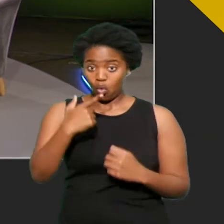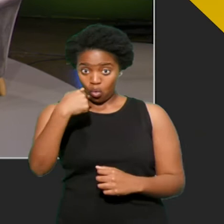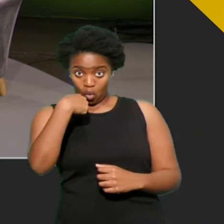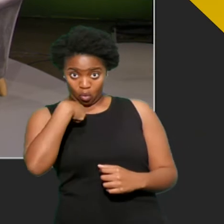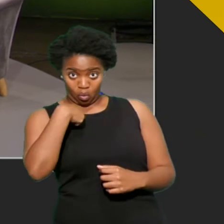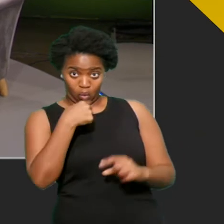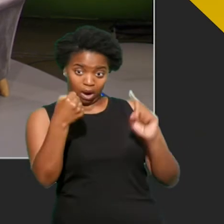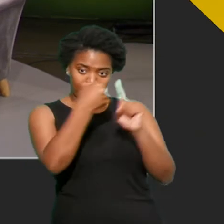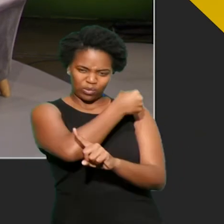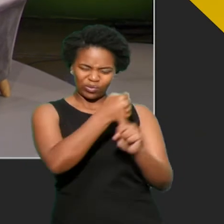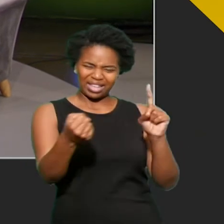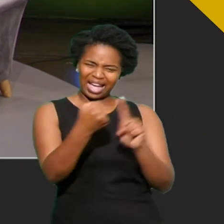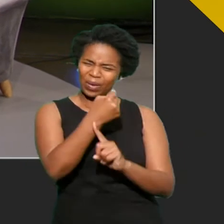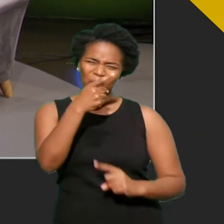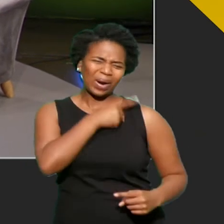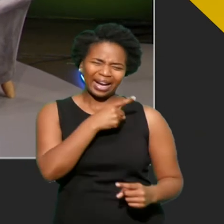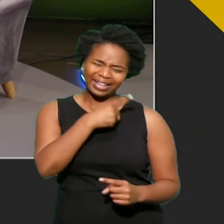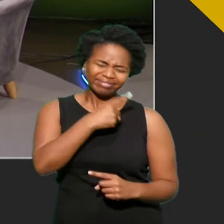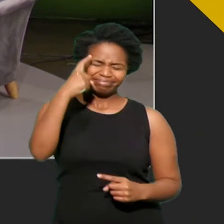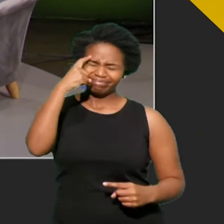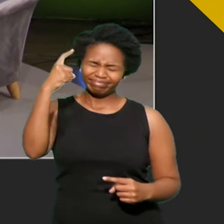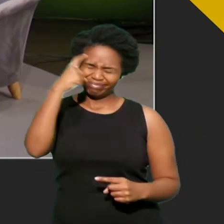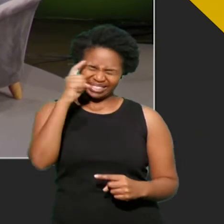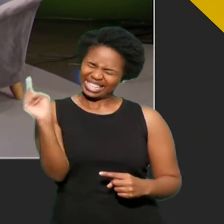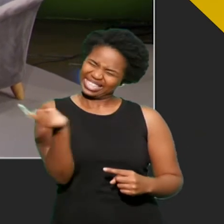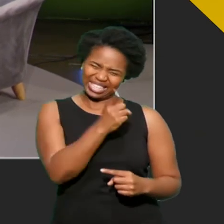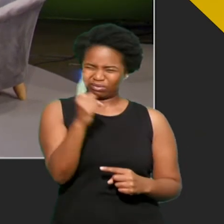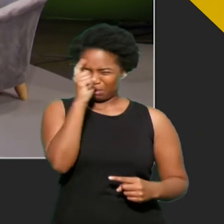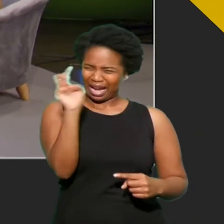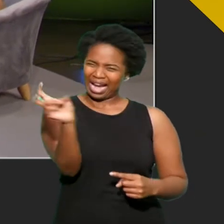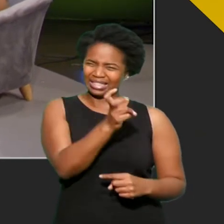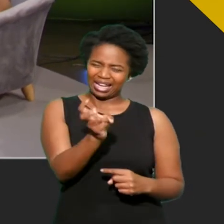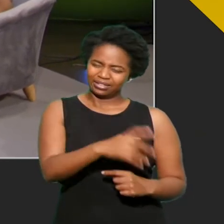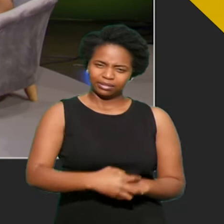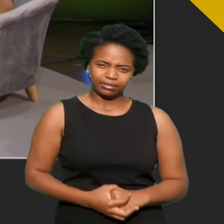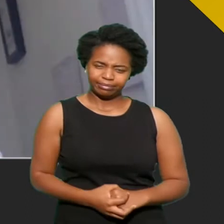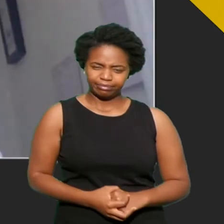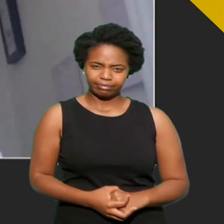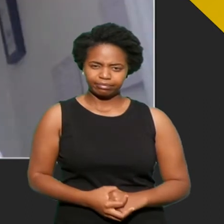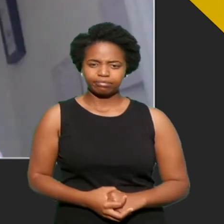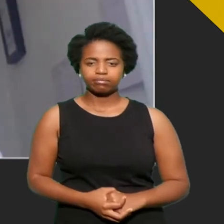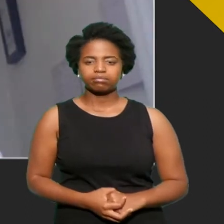exacerbate their reasons. What are the psychological understandings of a perpetrator?